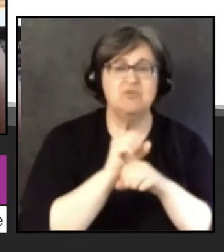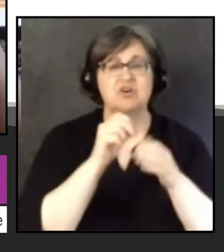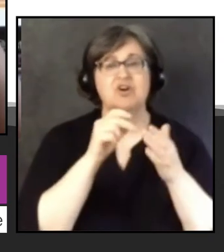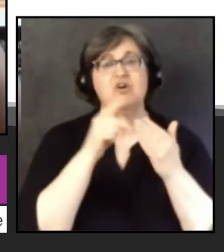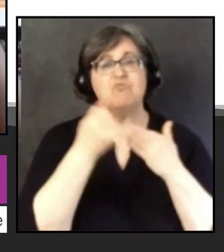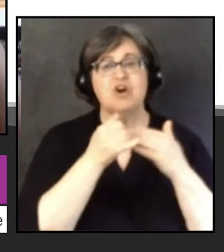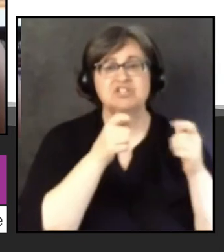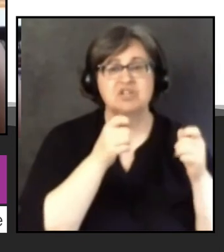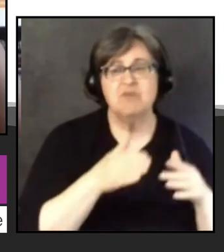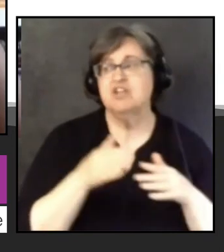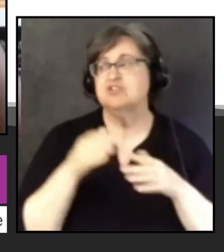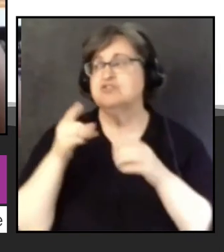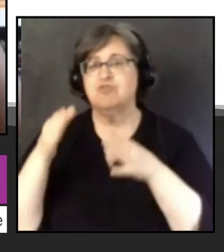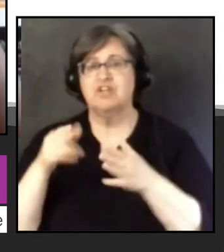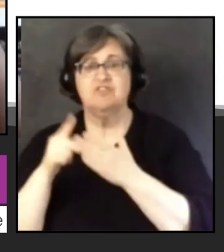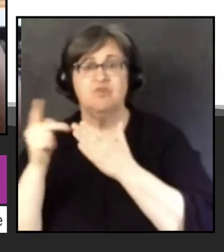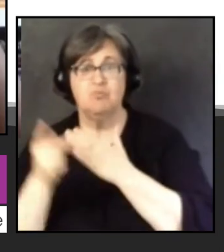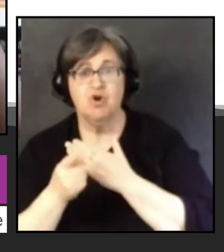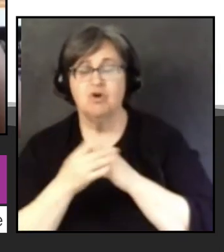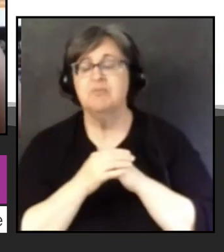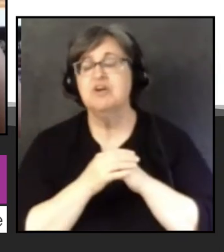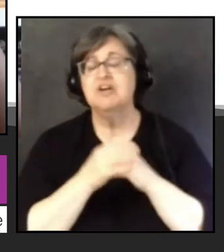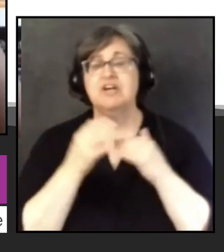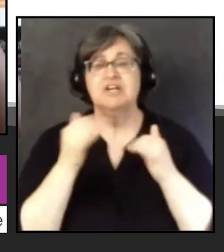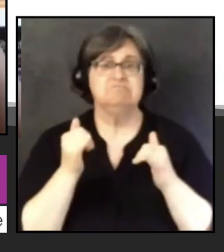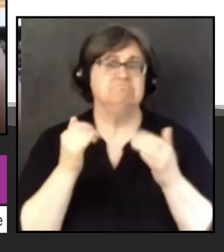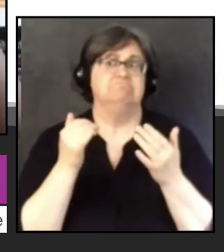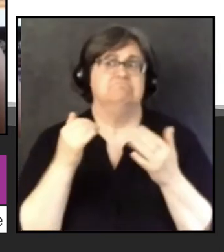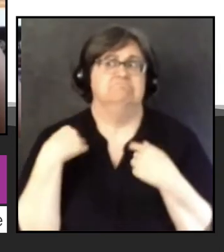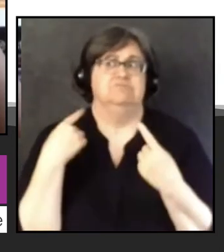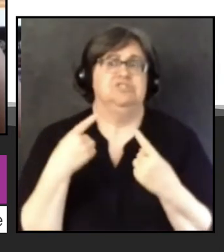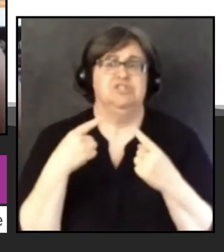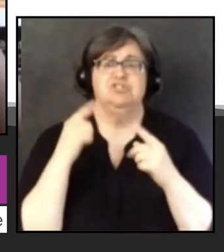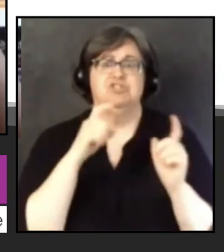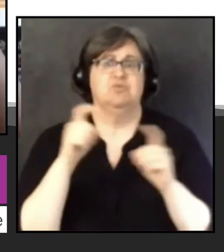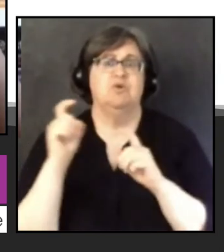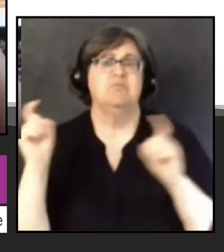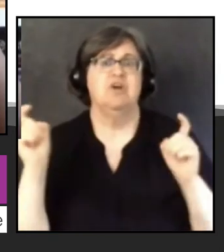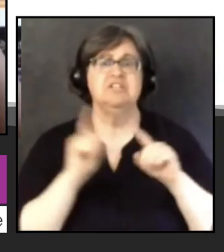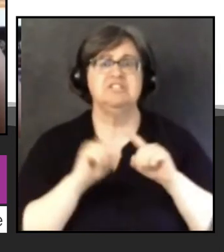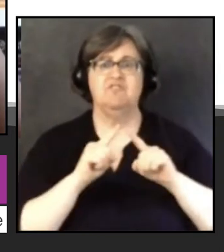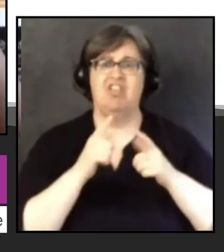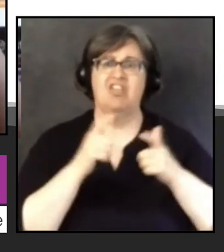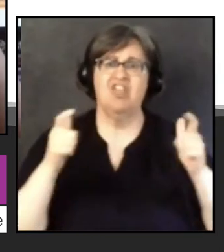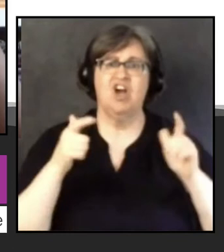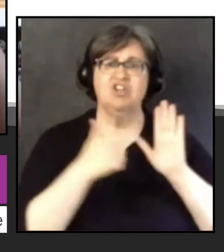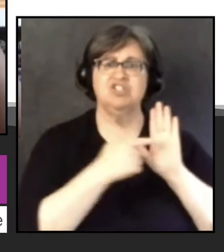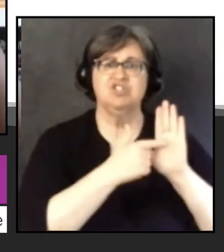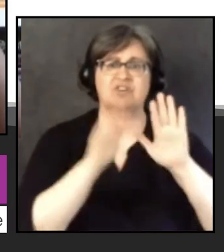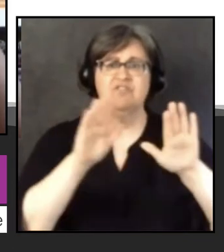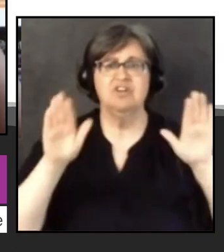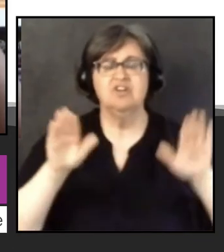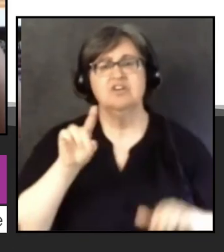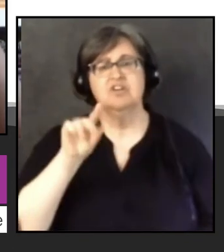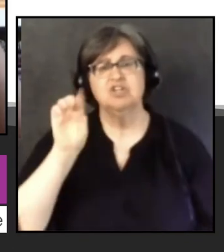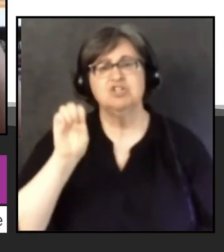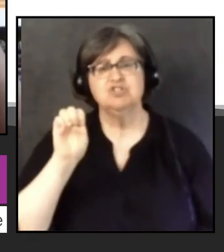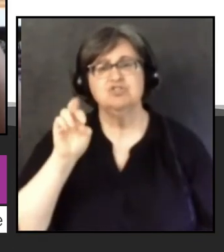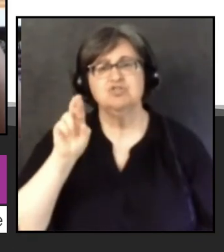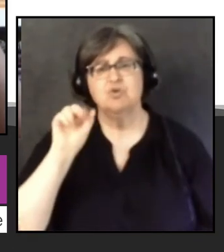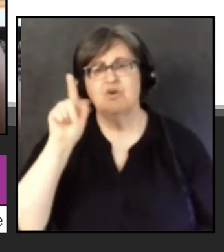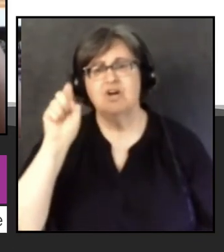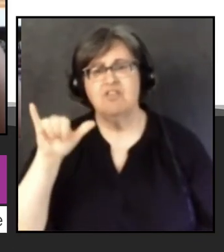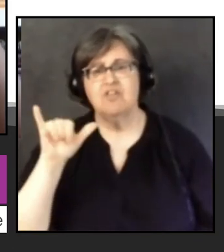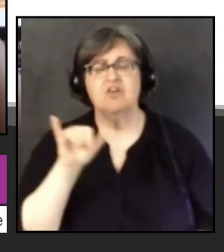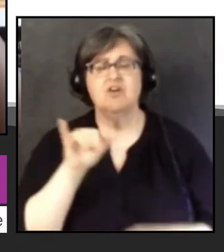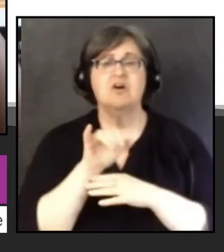director of programming. Since then, she has contributed to several recent large-scale exhibitions, including Duke Riley's Fly by Night,